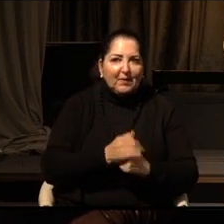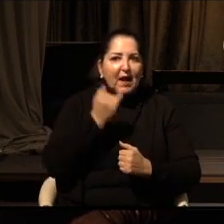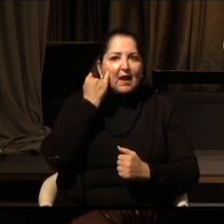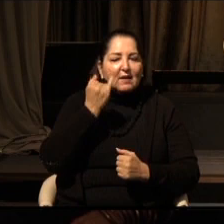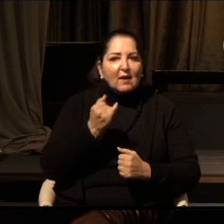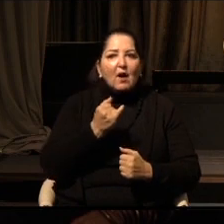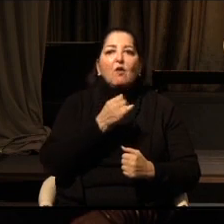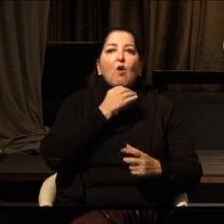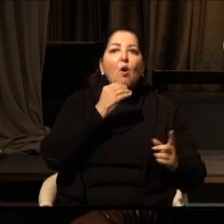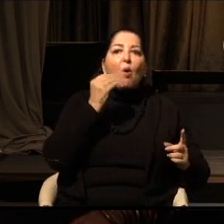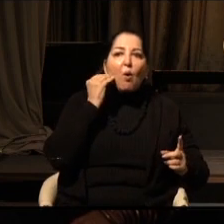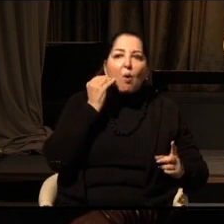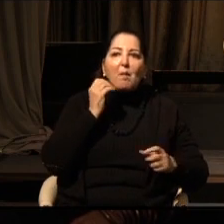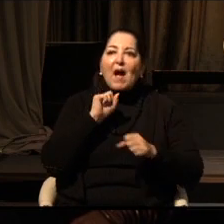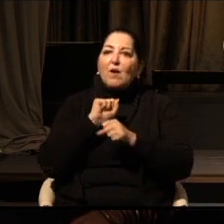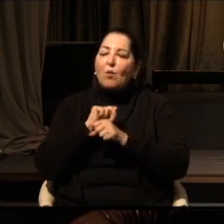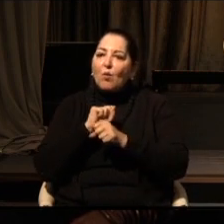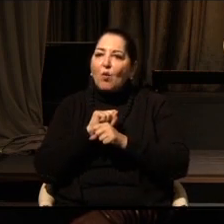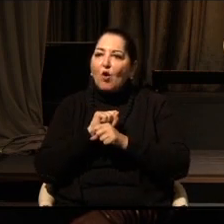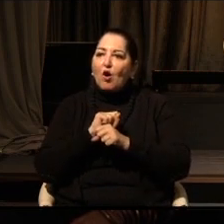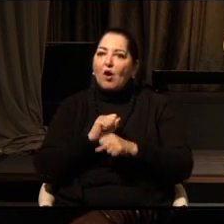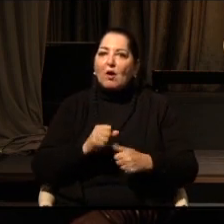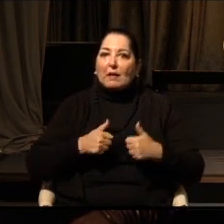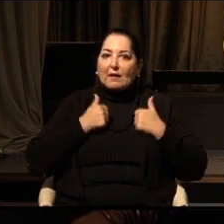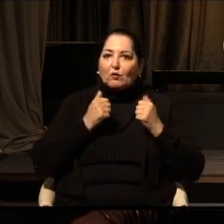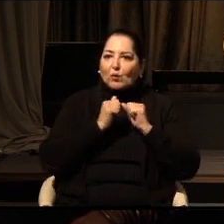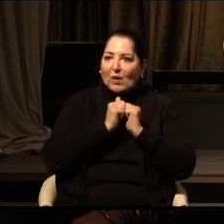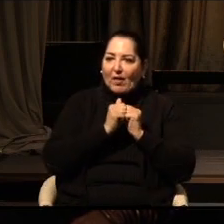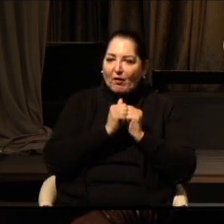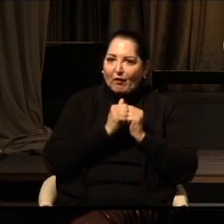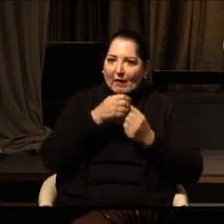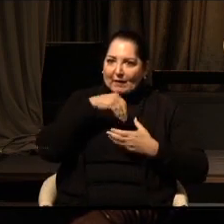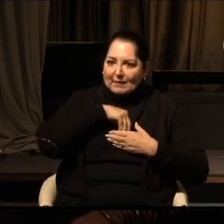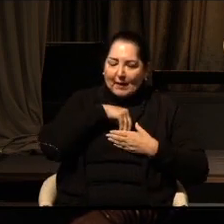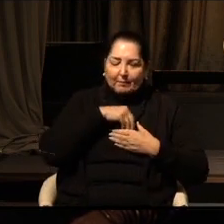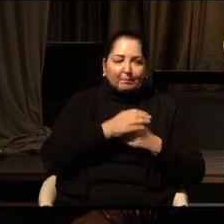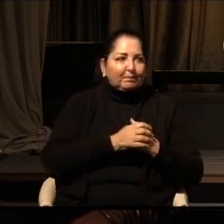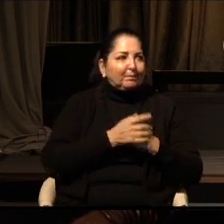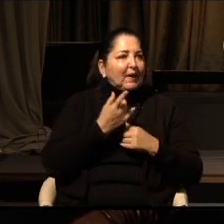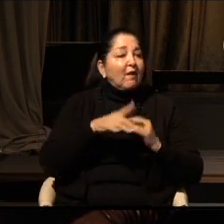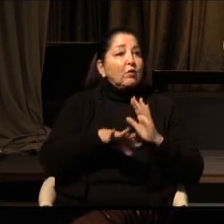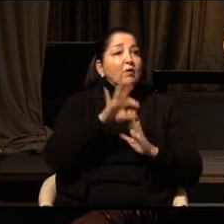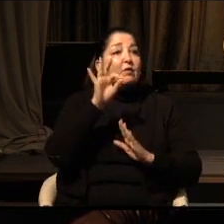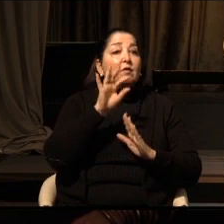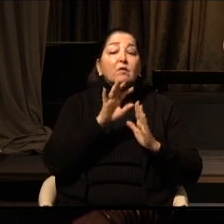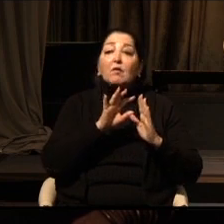dwelling, I've had to develop a philosophy over the past couple of years in this program of